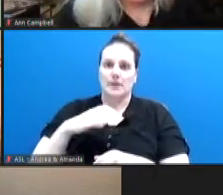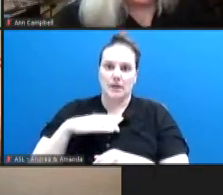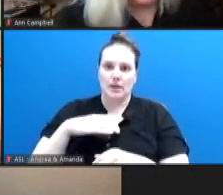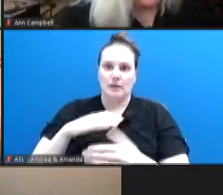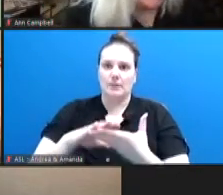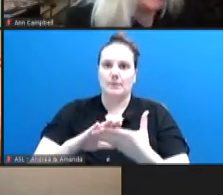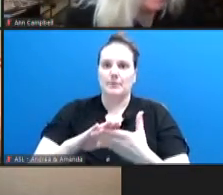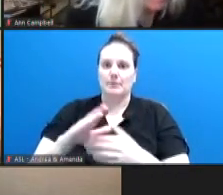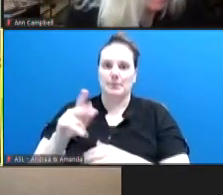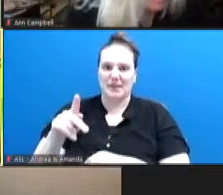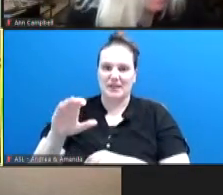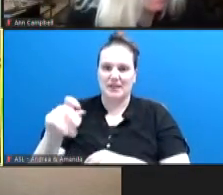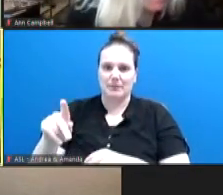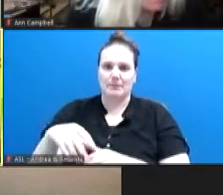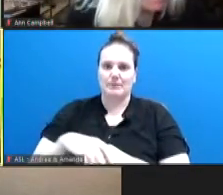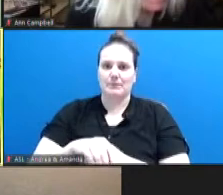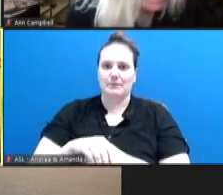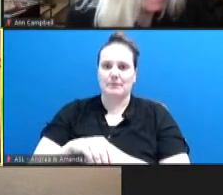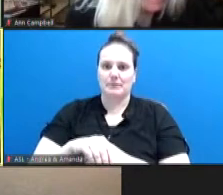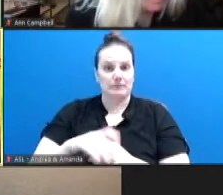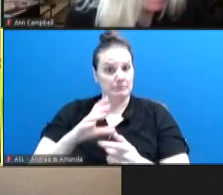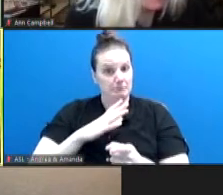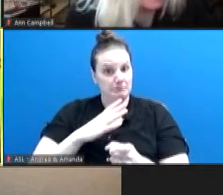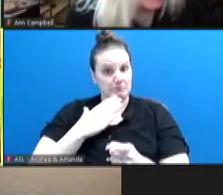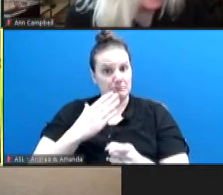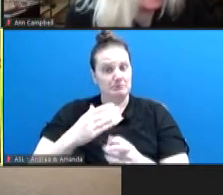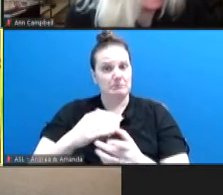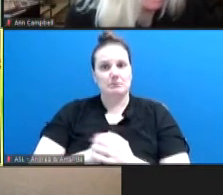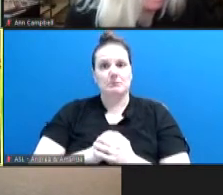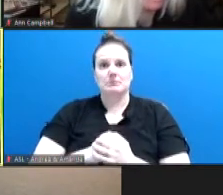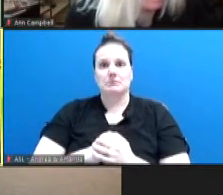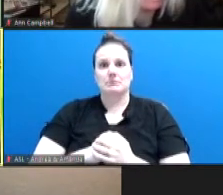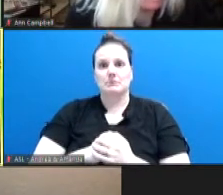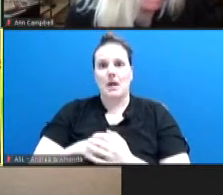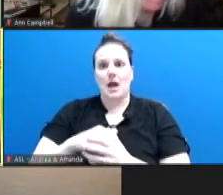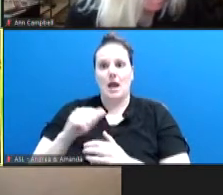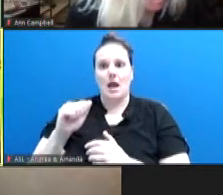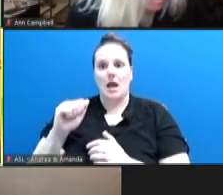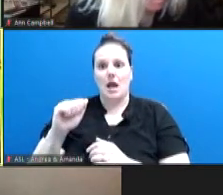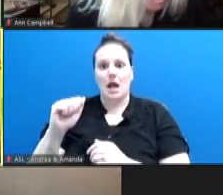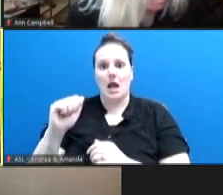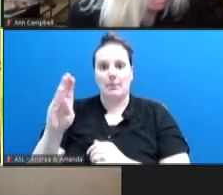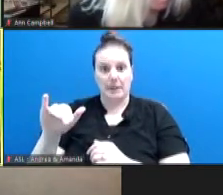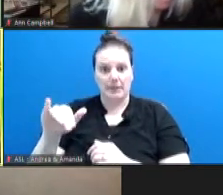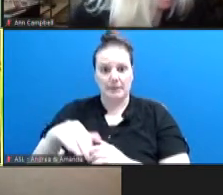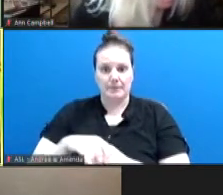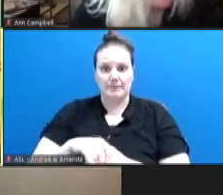PCCEP. Thank you, Gloria. Amy.